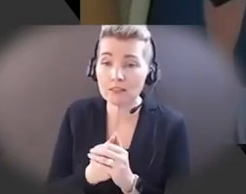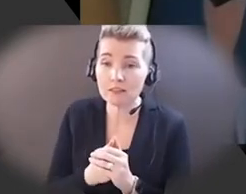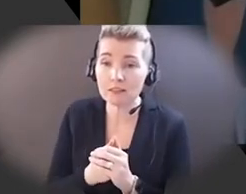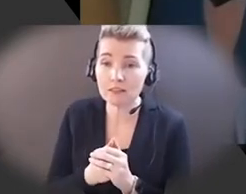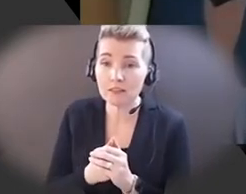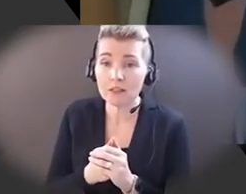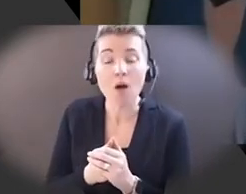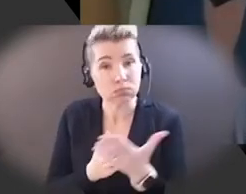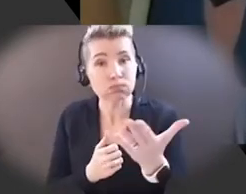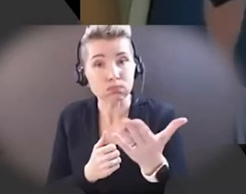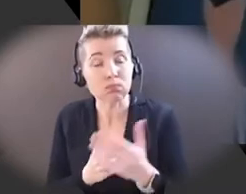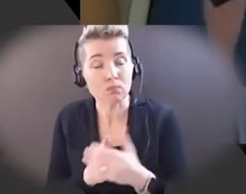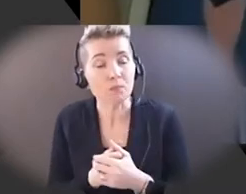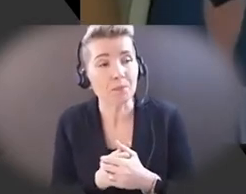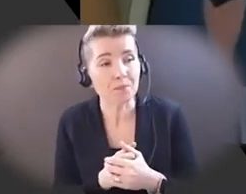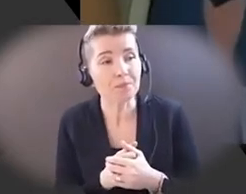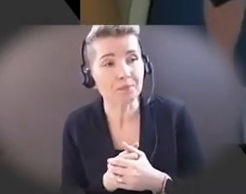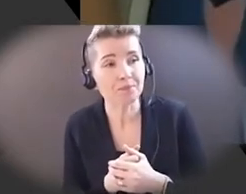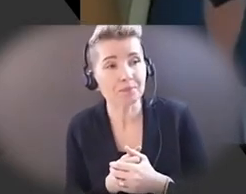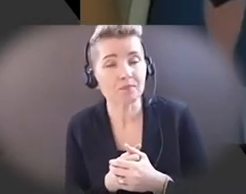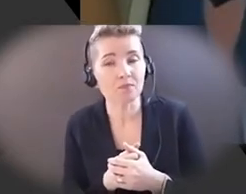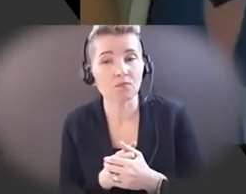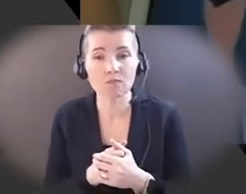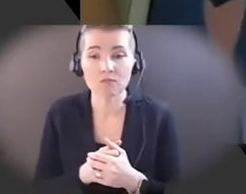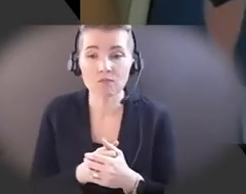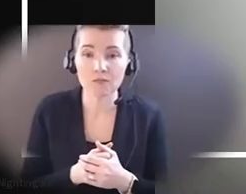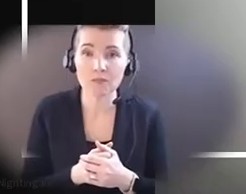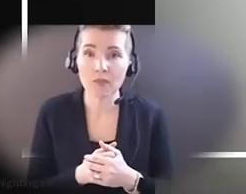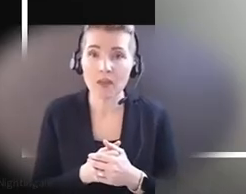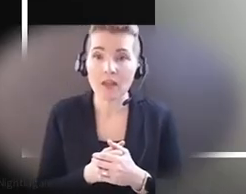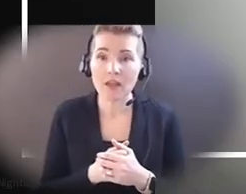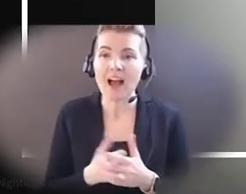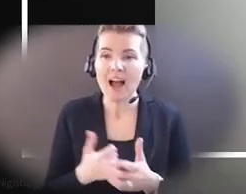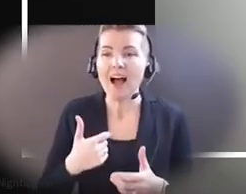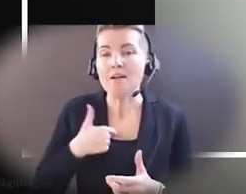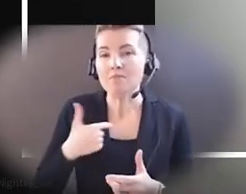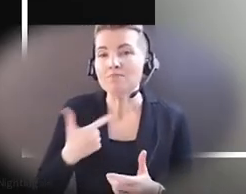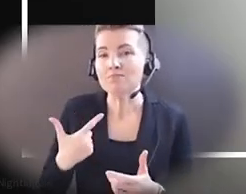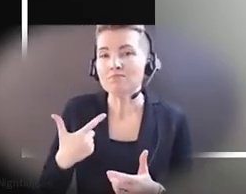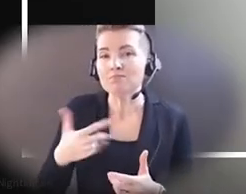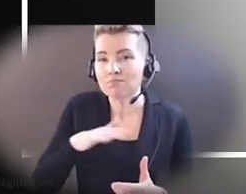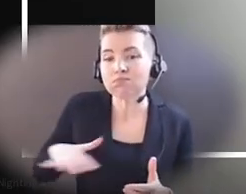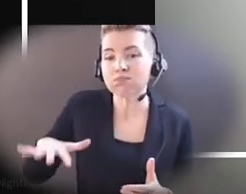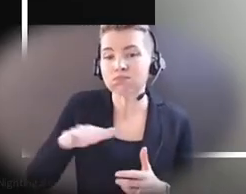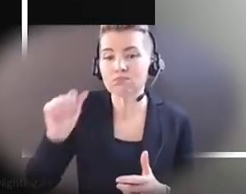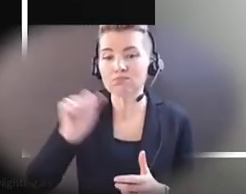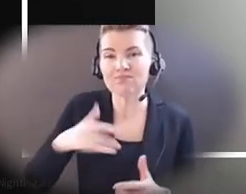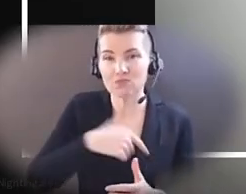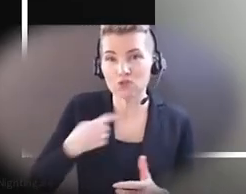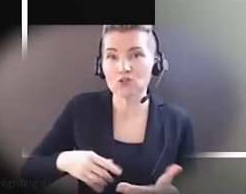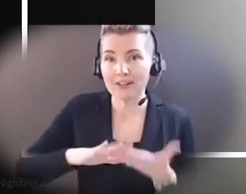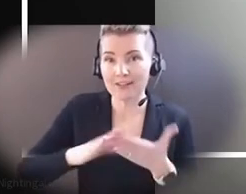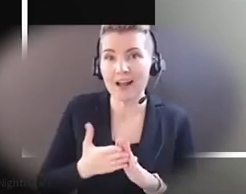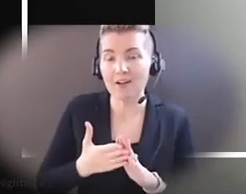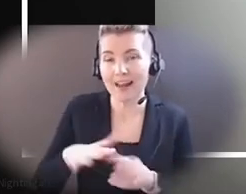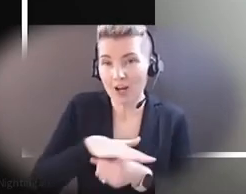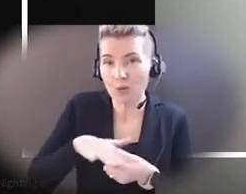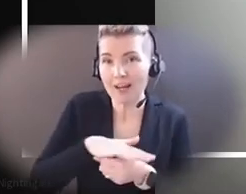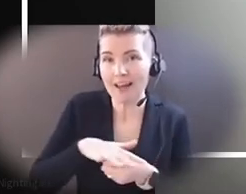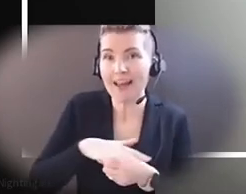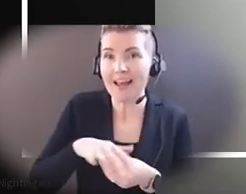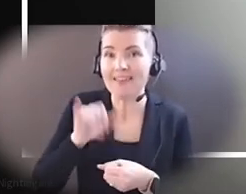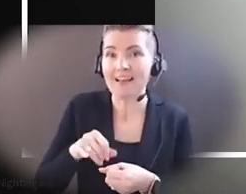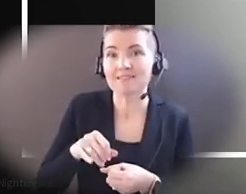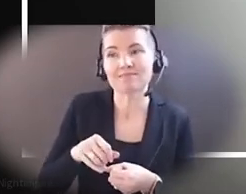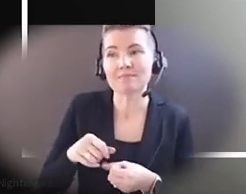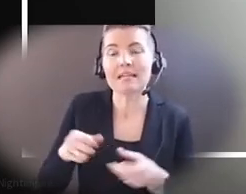Yeah, so I mostly hung around the Chinatown area as it was in a way like a safe refuge for my